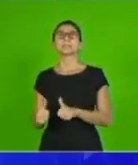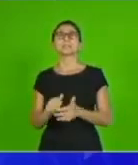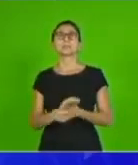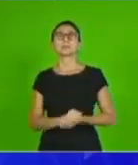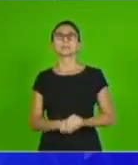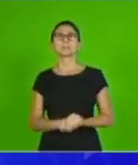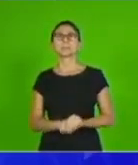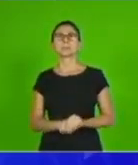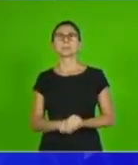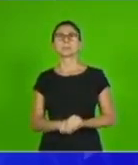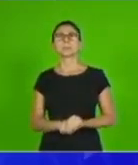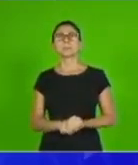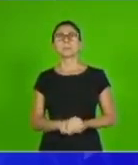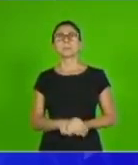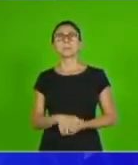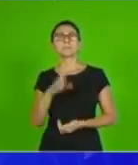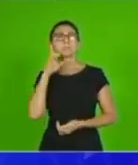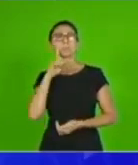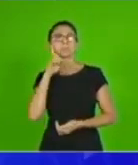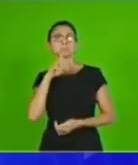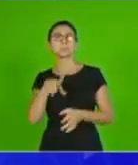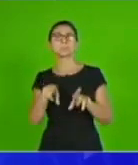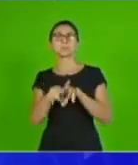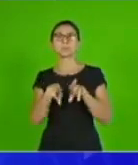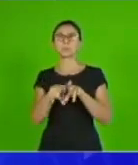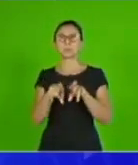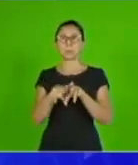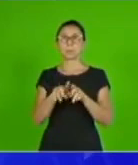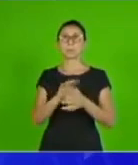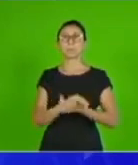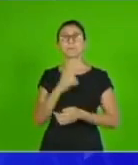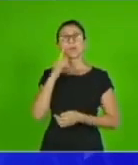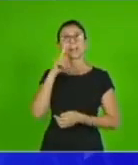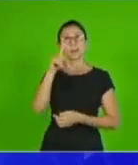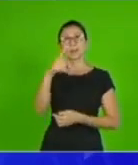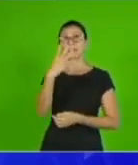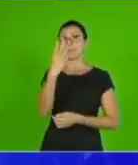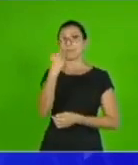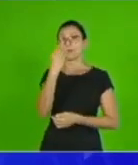There were also baptisms in the city of Peabody, Massachusetts.